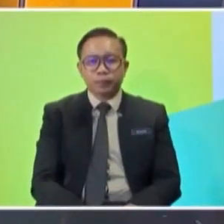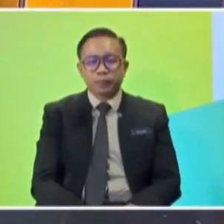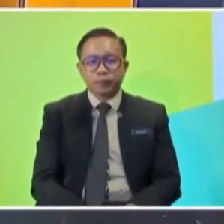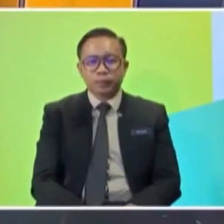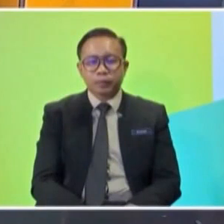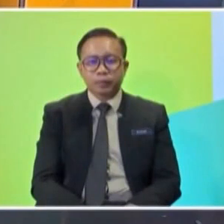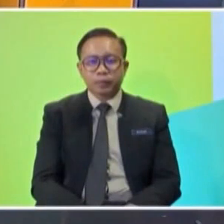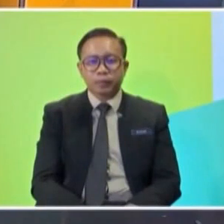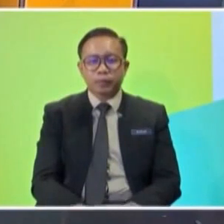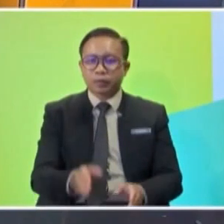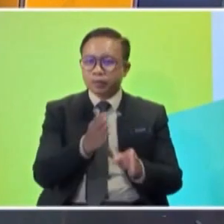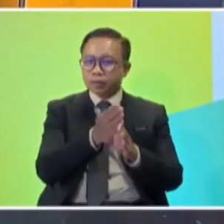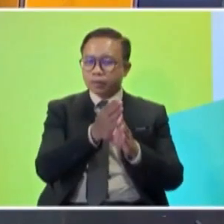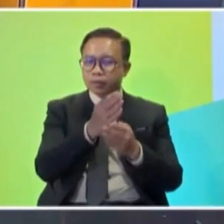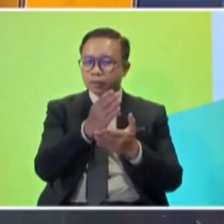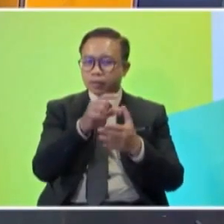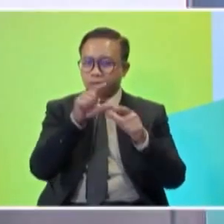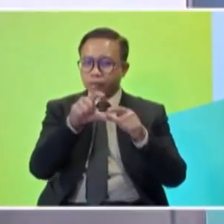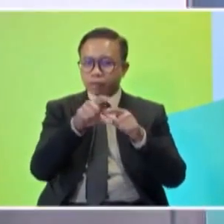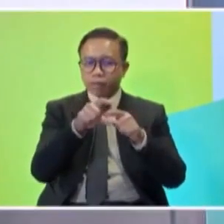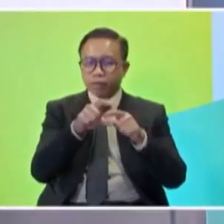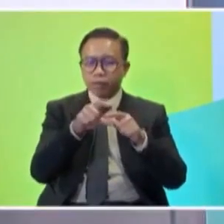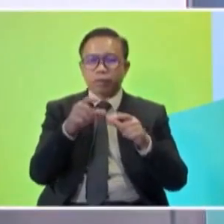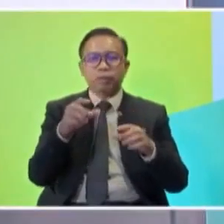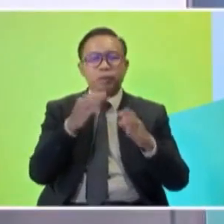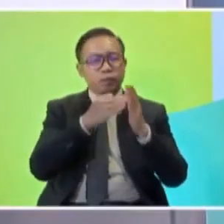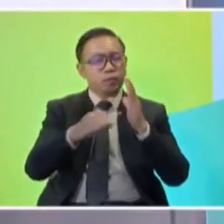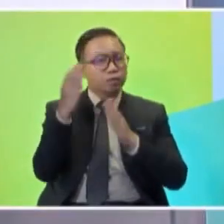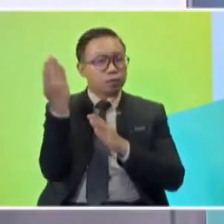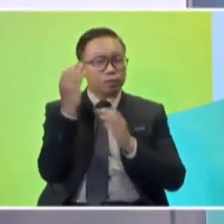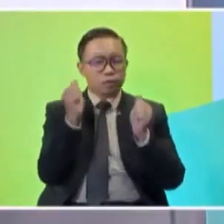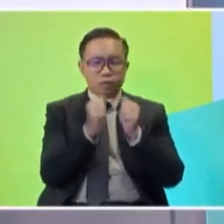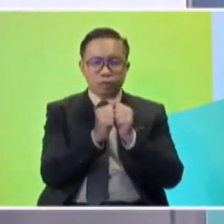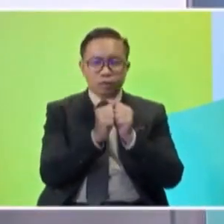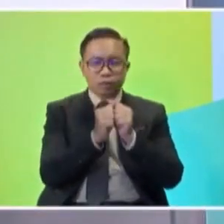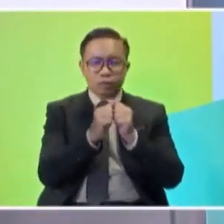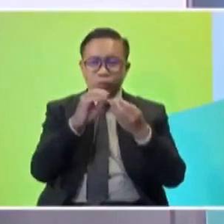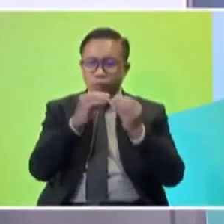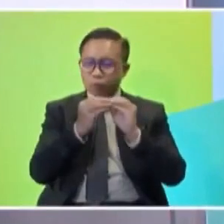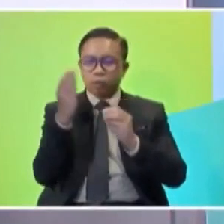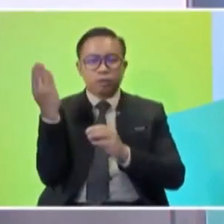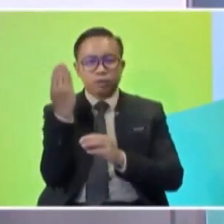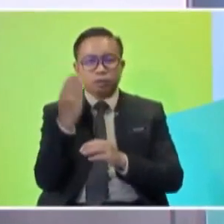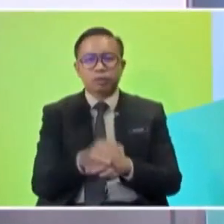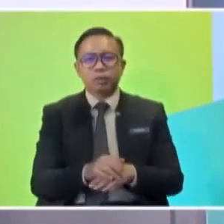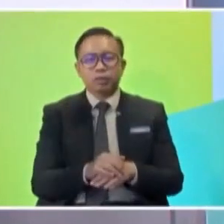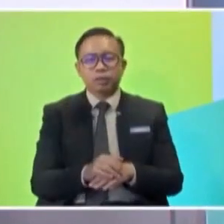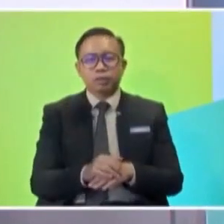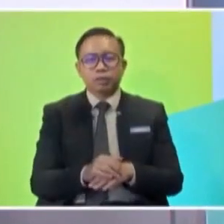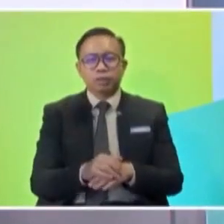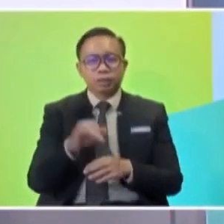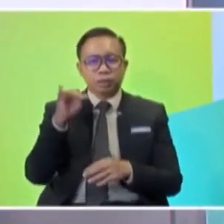is dividing a proper fraction with a whole number. So this is how you do calculation. You cannot divide with